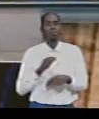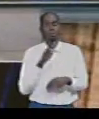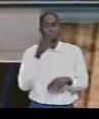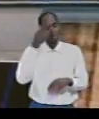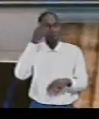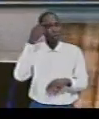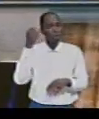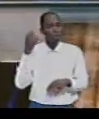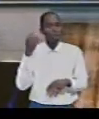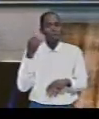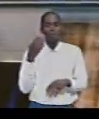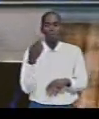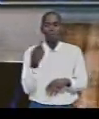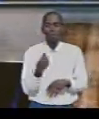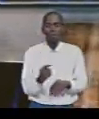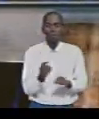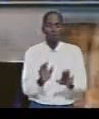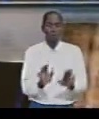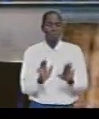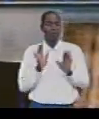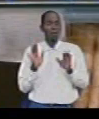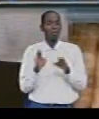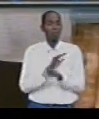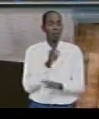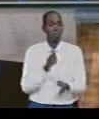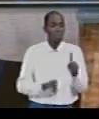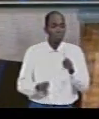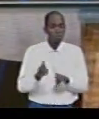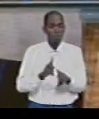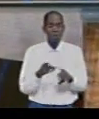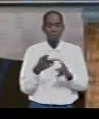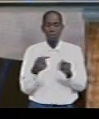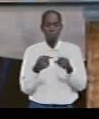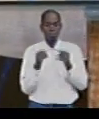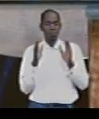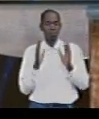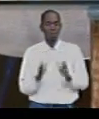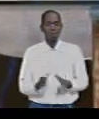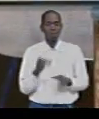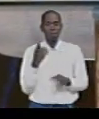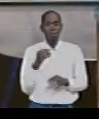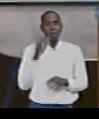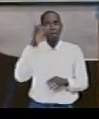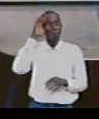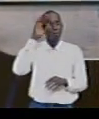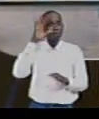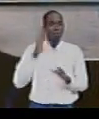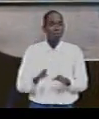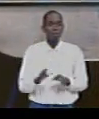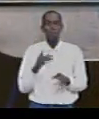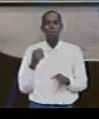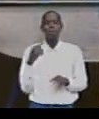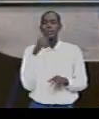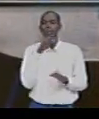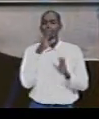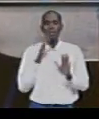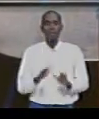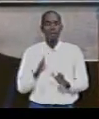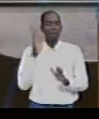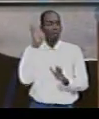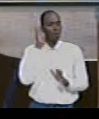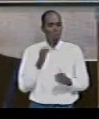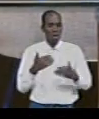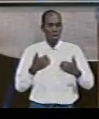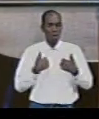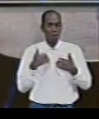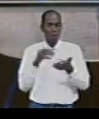Because the fearful, the abominable, and the sorcerers, and all liars shall have their